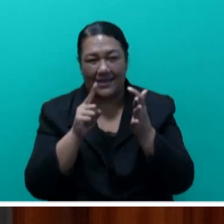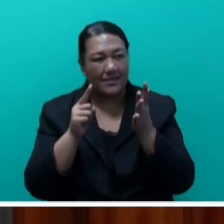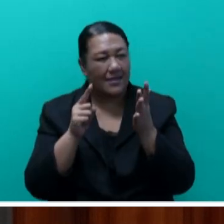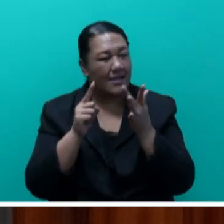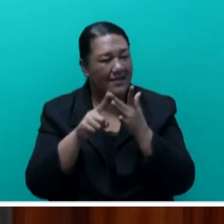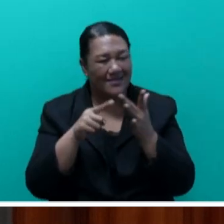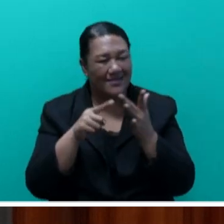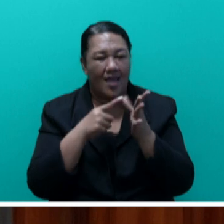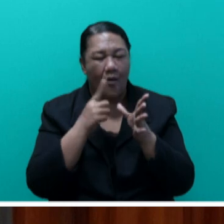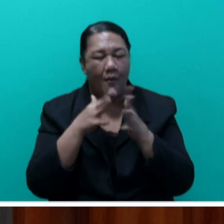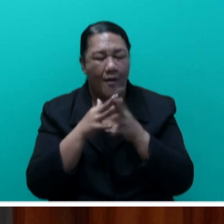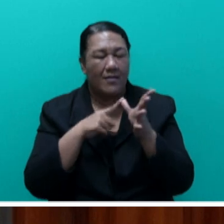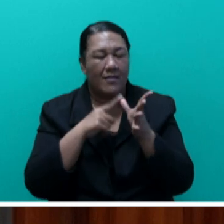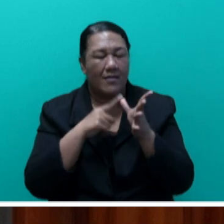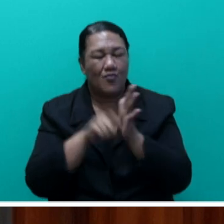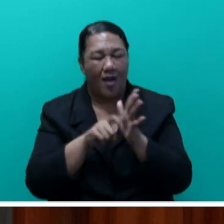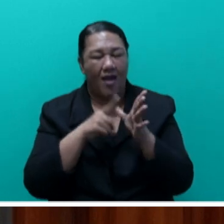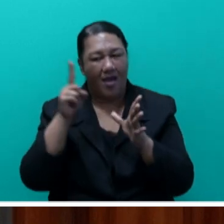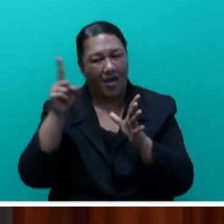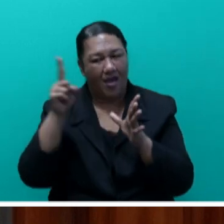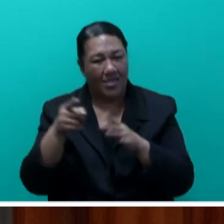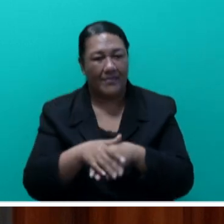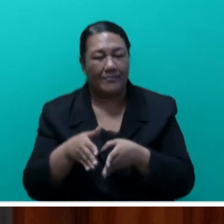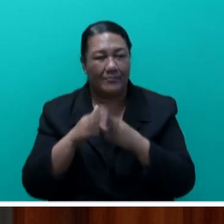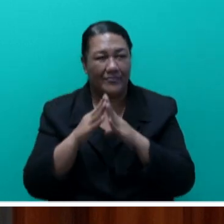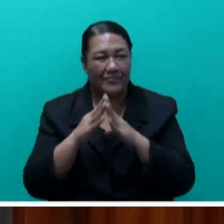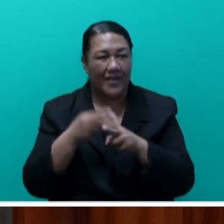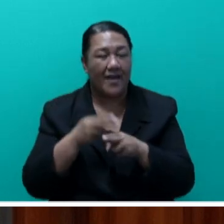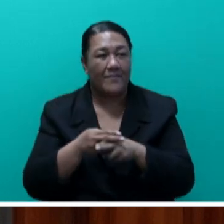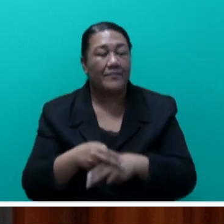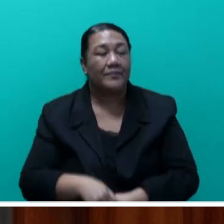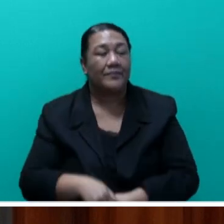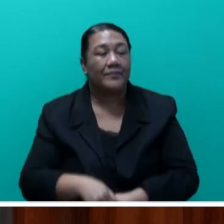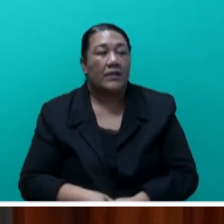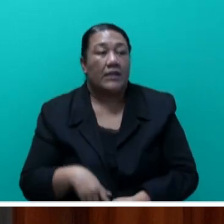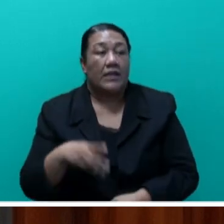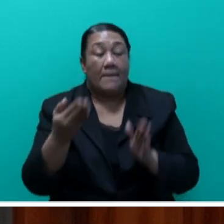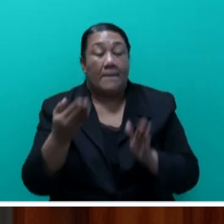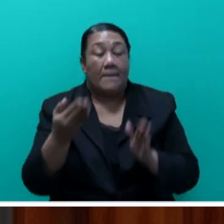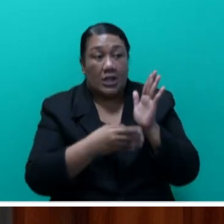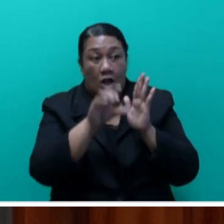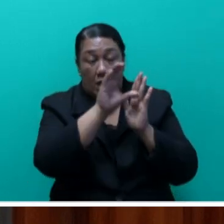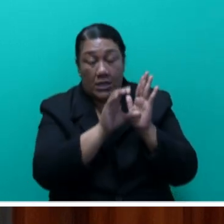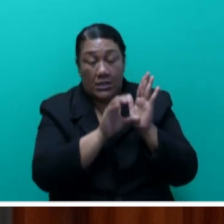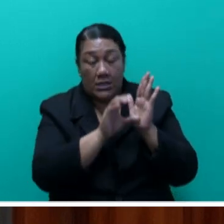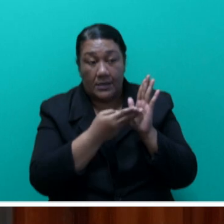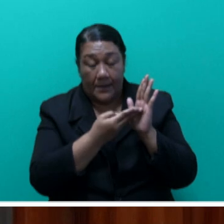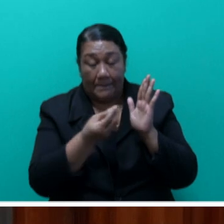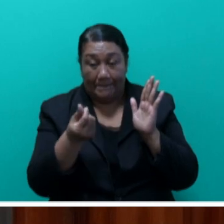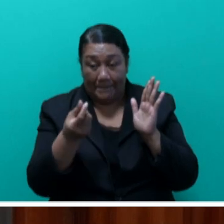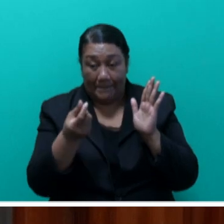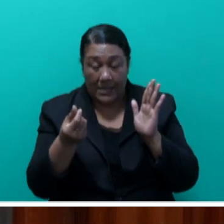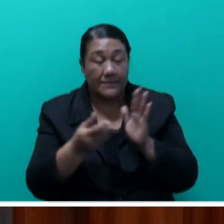Honorable Speaker, the additional budgetary allocation of $400,000